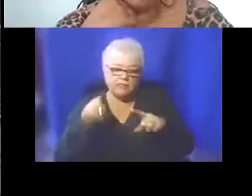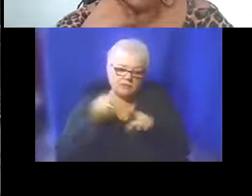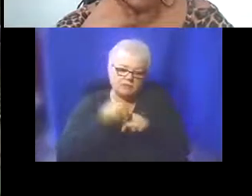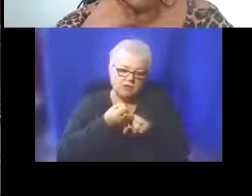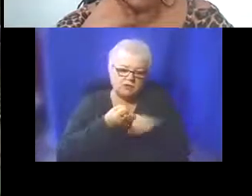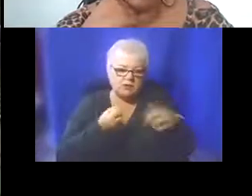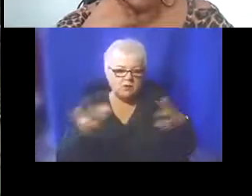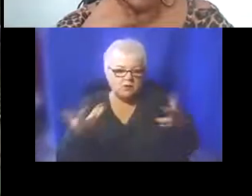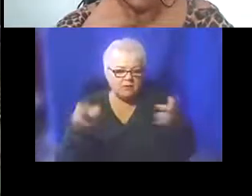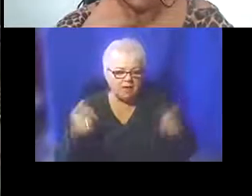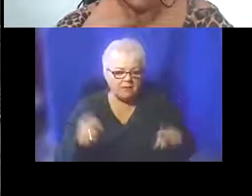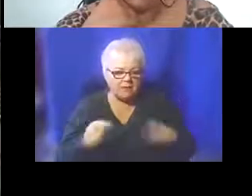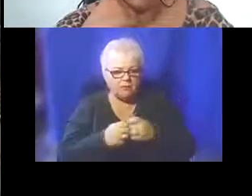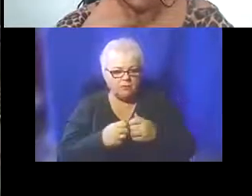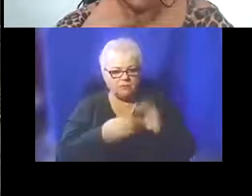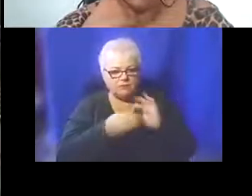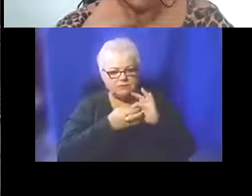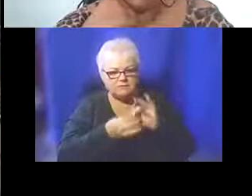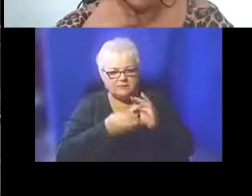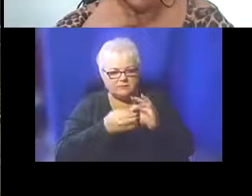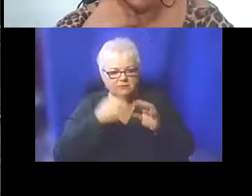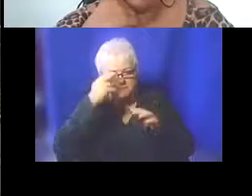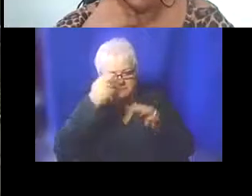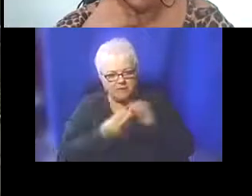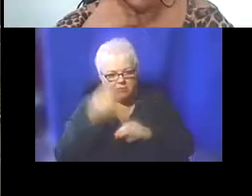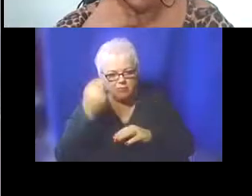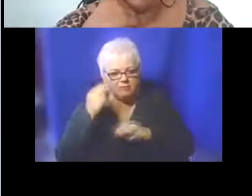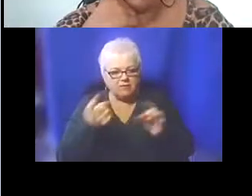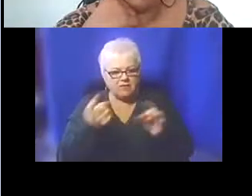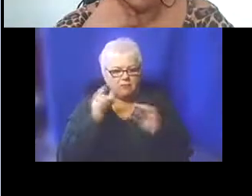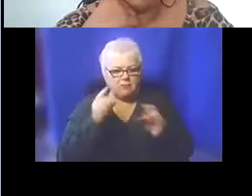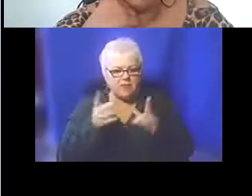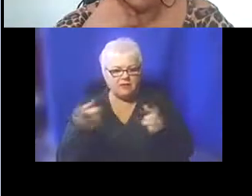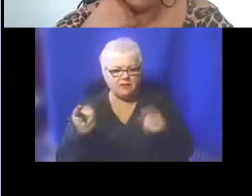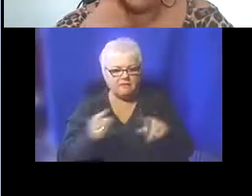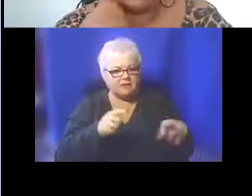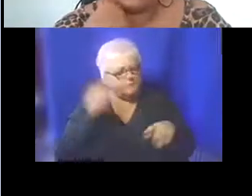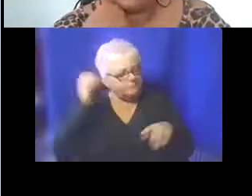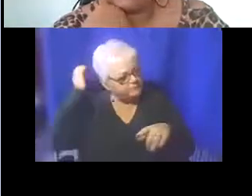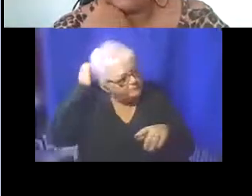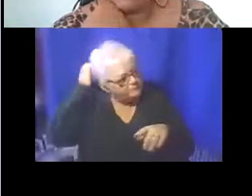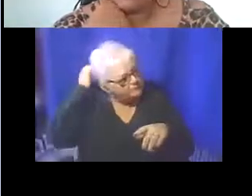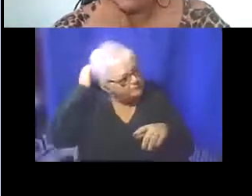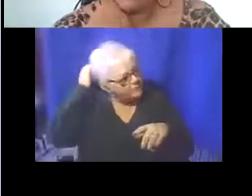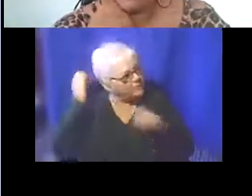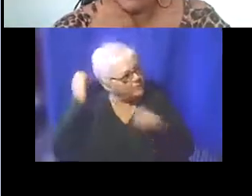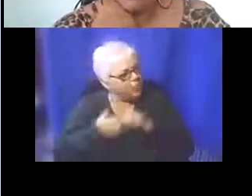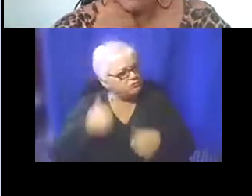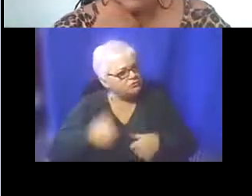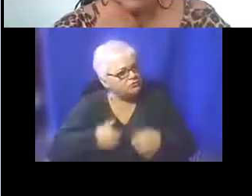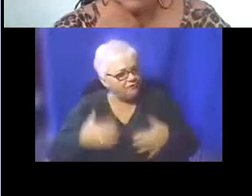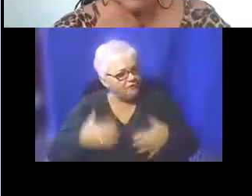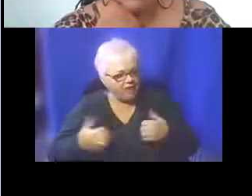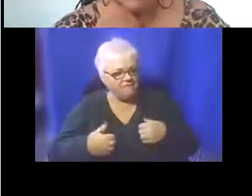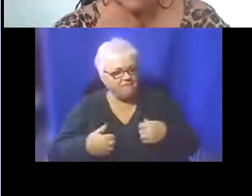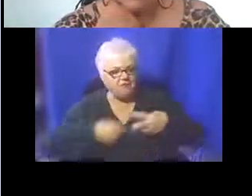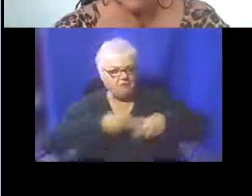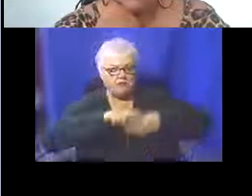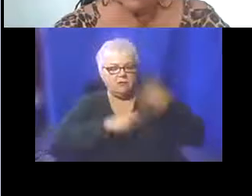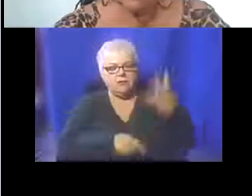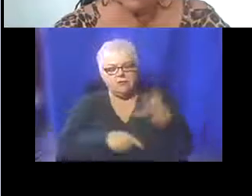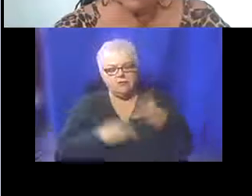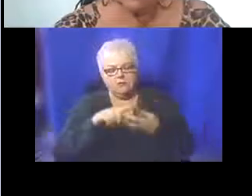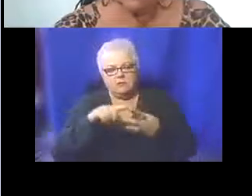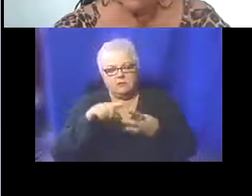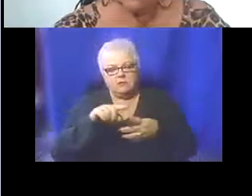what is happening with respect to the memory of that traumatic event. Most survivors are going to have one of four main stress